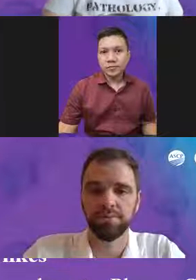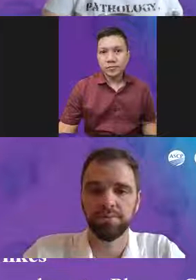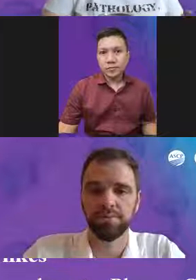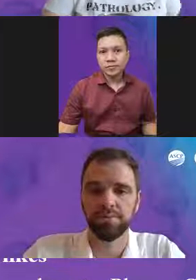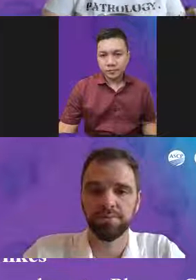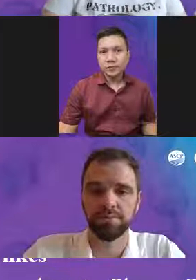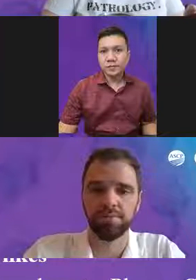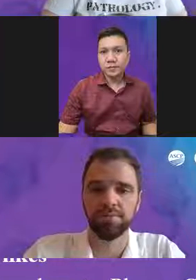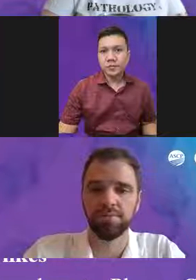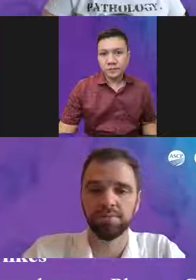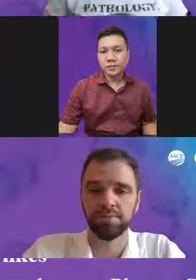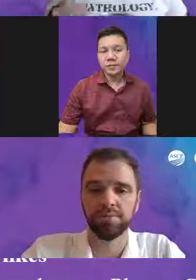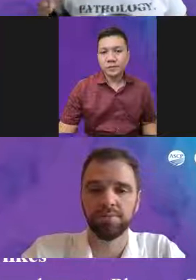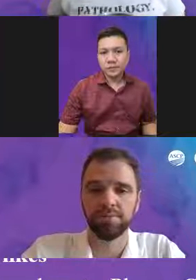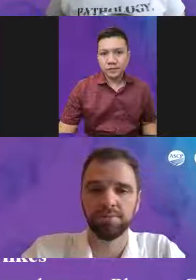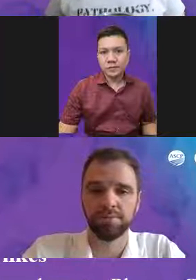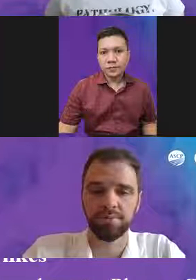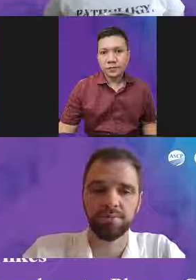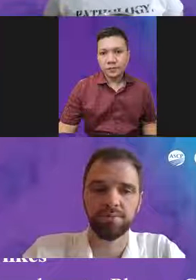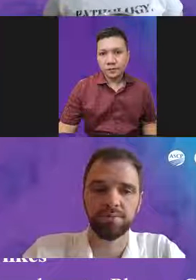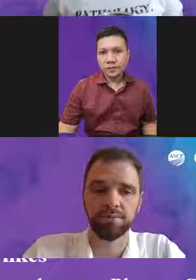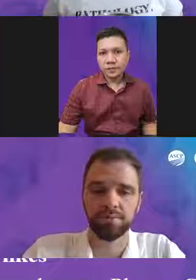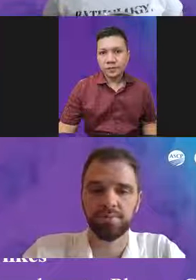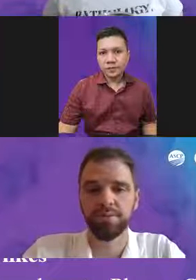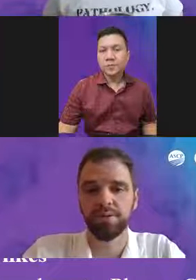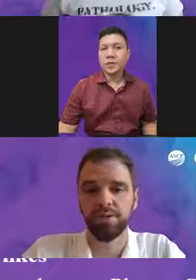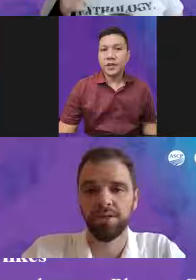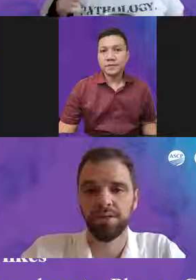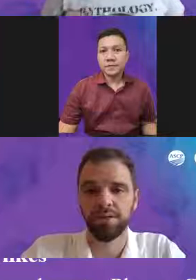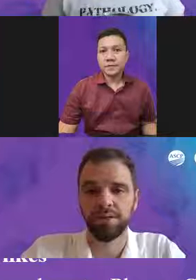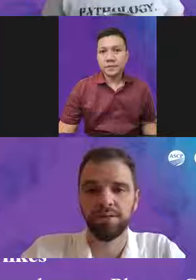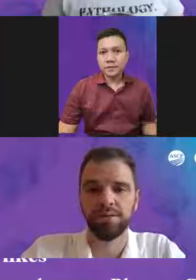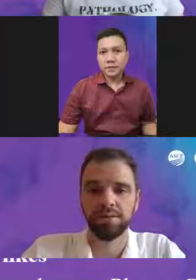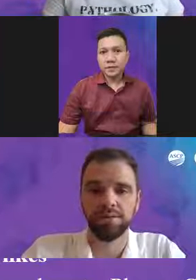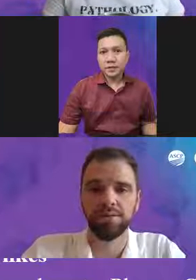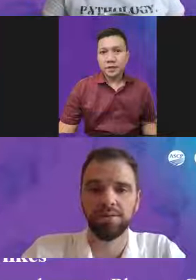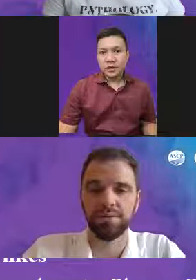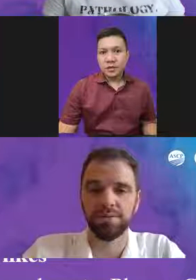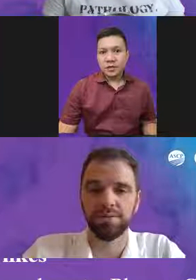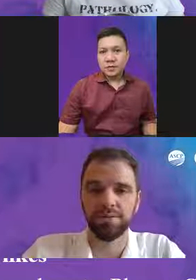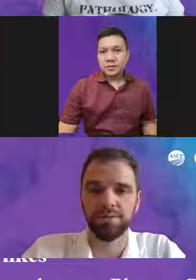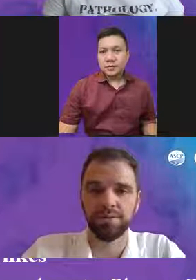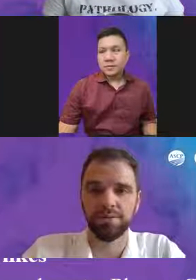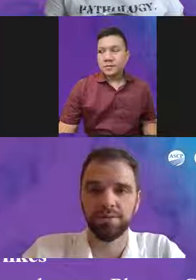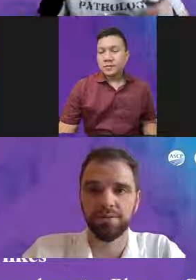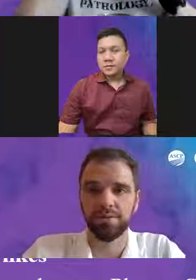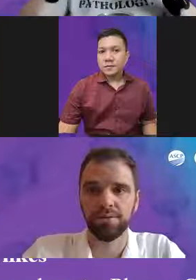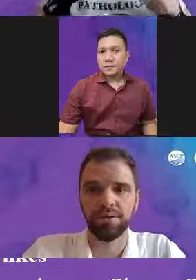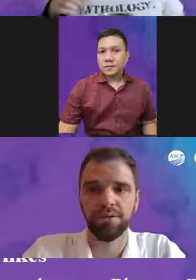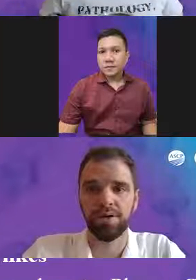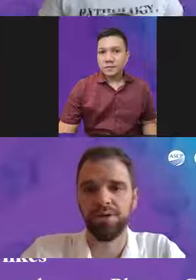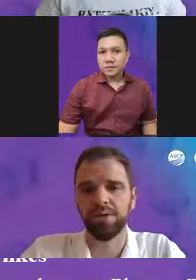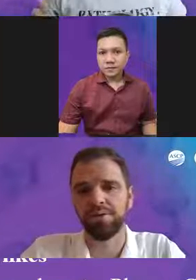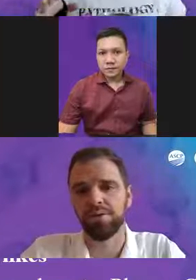auto control is not just autoantibody, it's alloantibodies too. Right. So please don't make that indication.